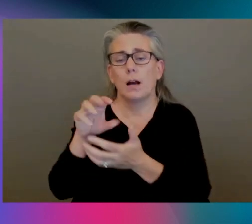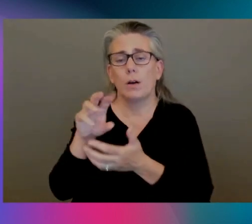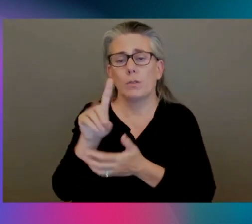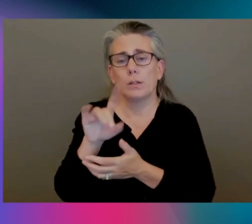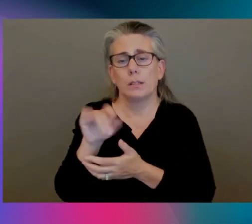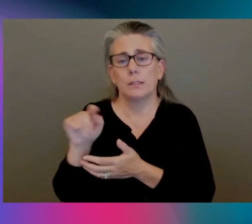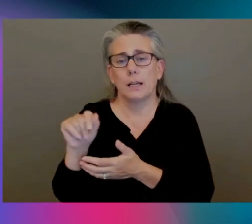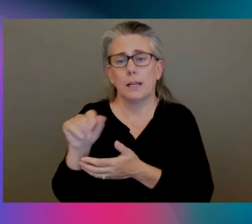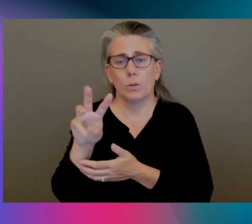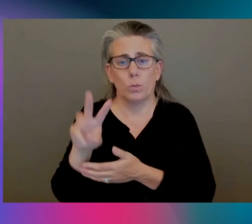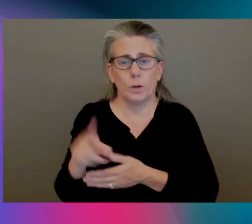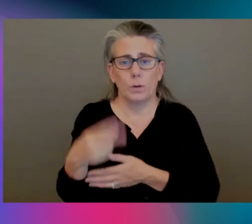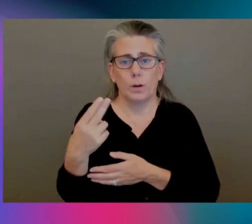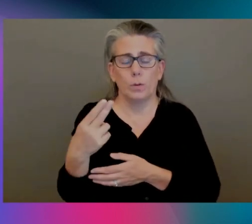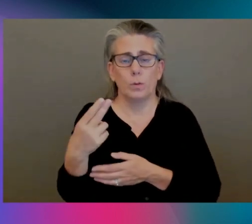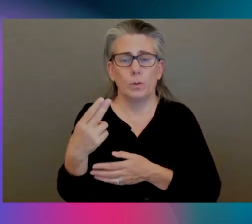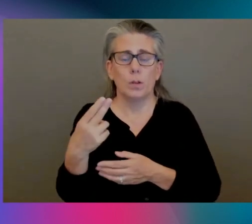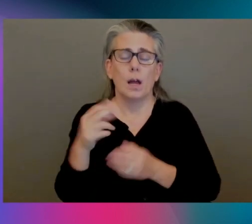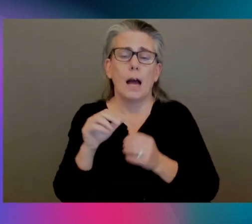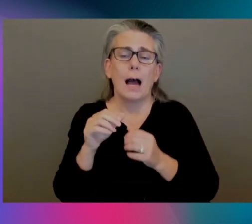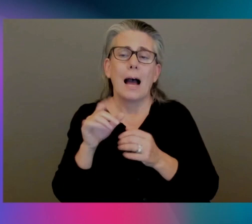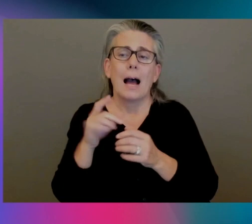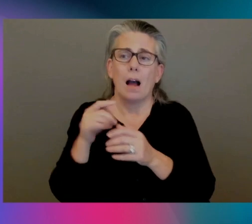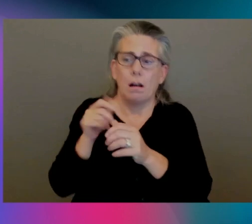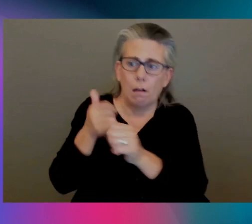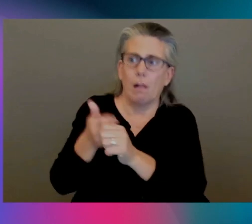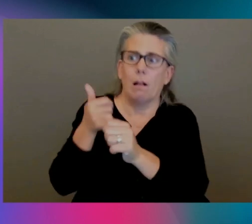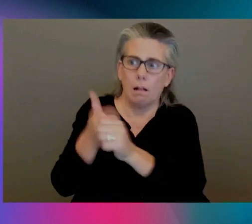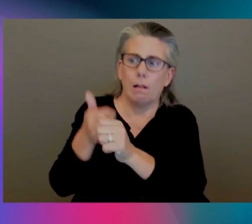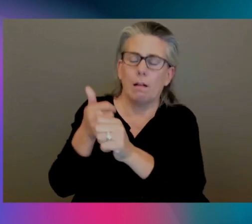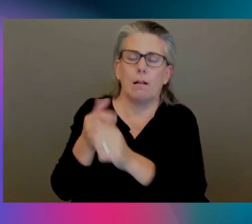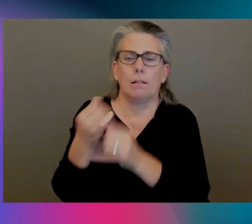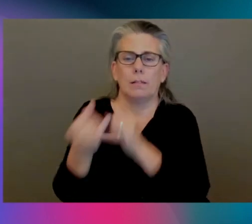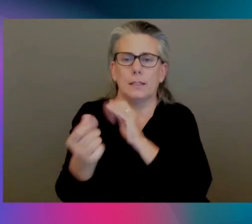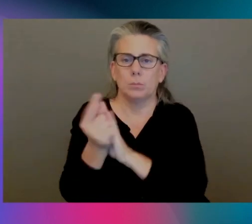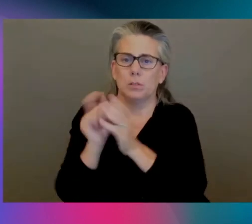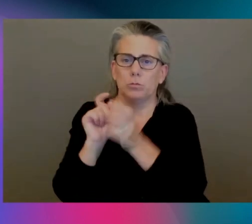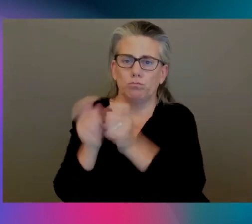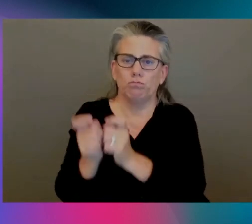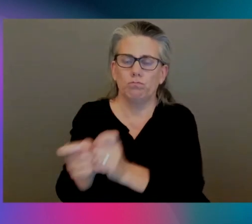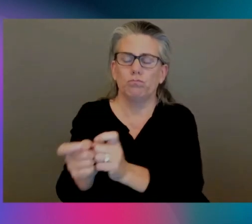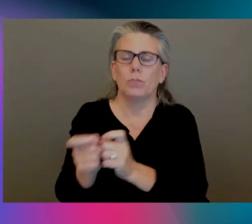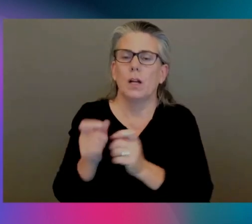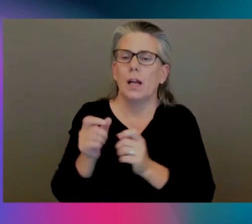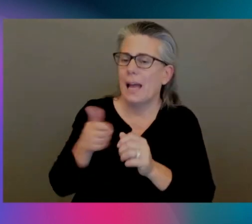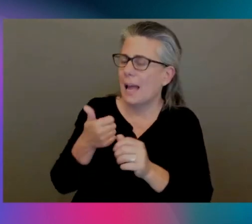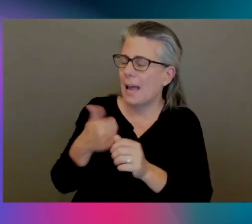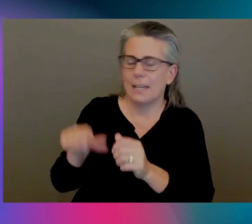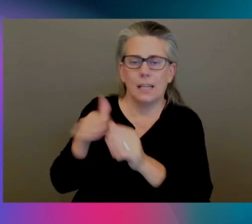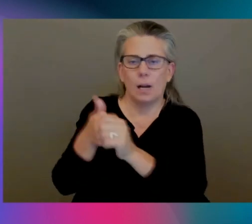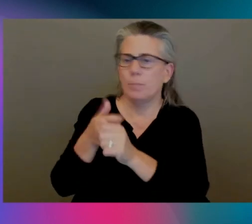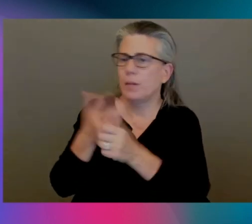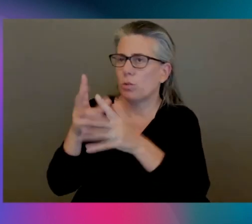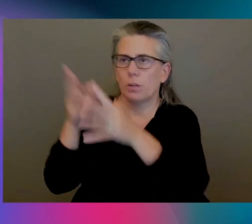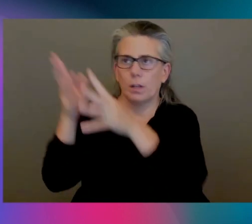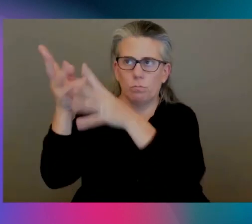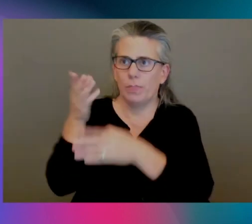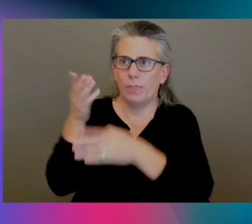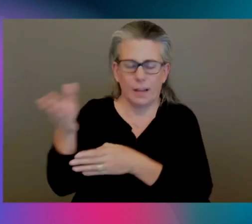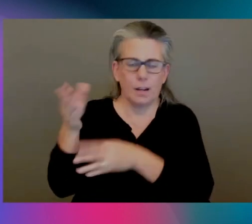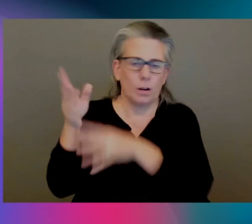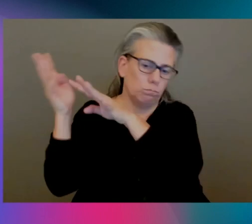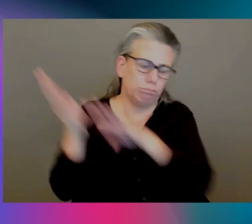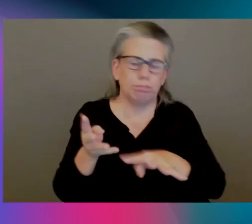to the latest revisions as they're made. So as soon as a provider updates that data, all the downstream applications are